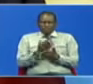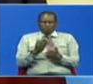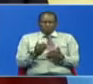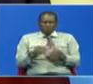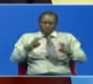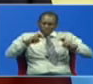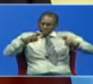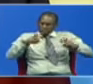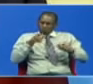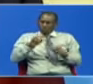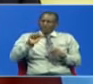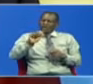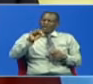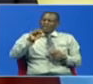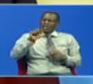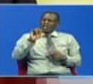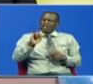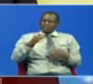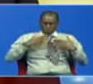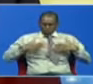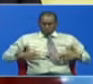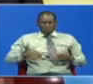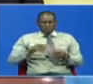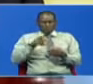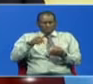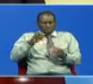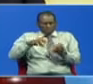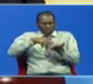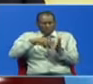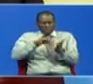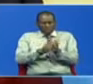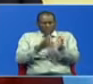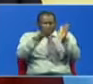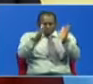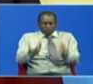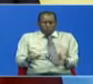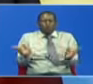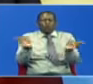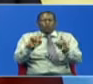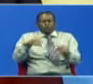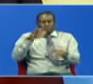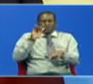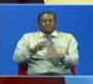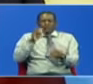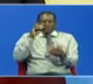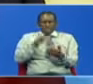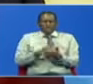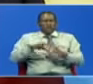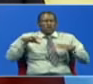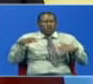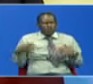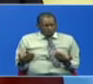antibody actually means that an individual will not be reinfected or